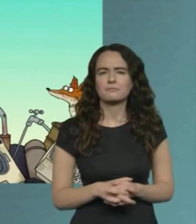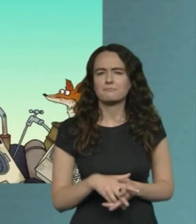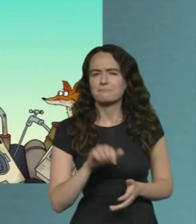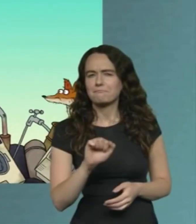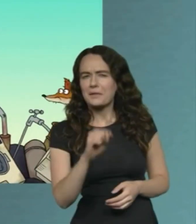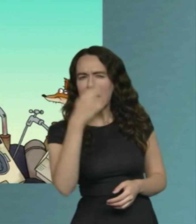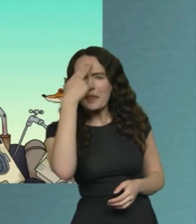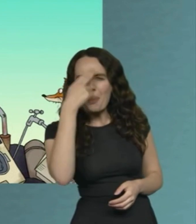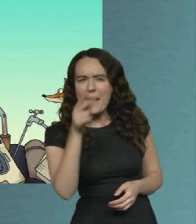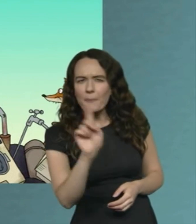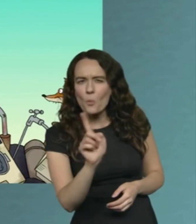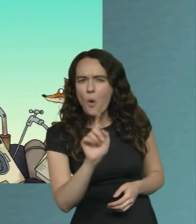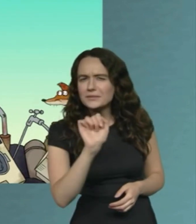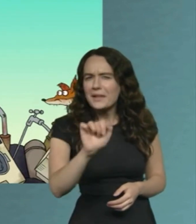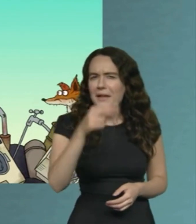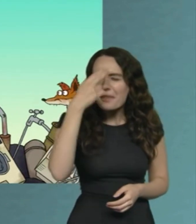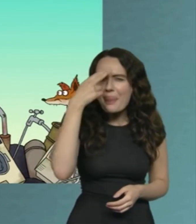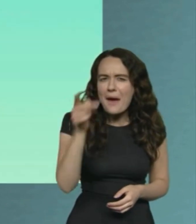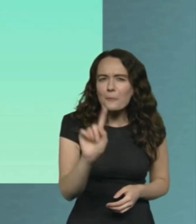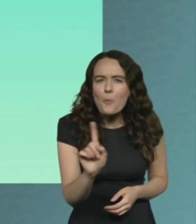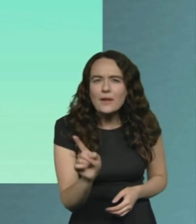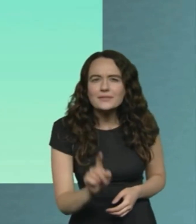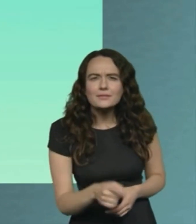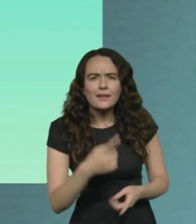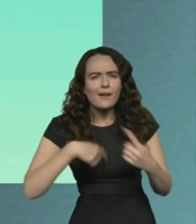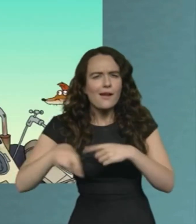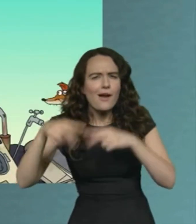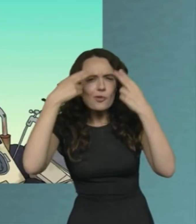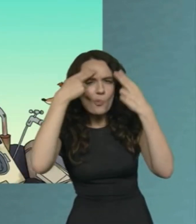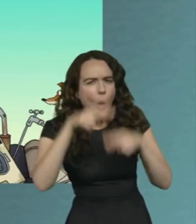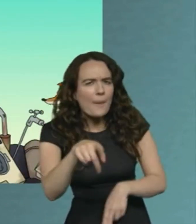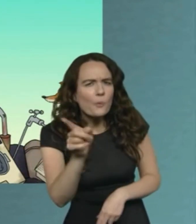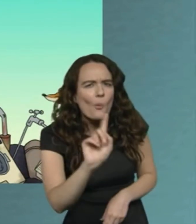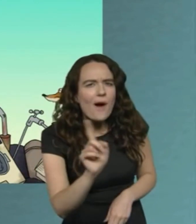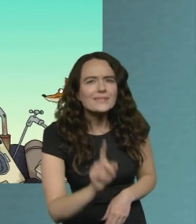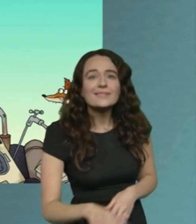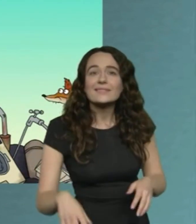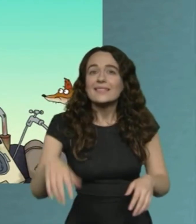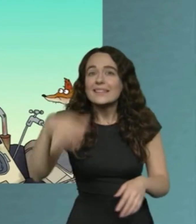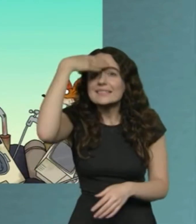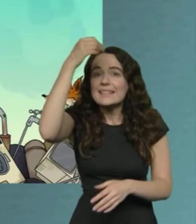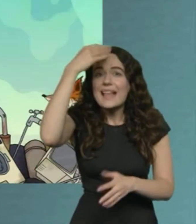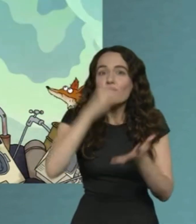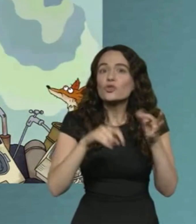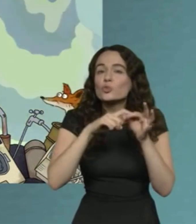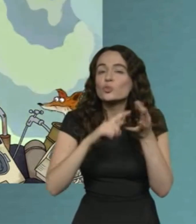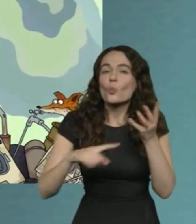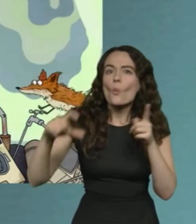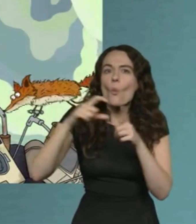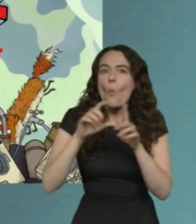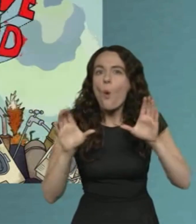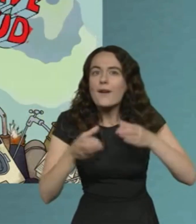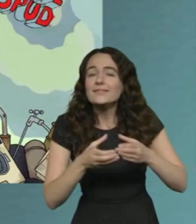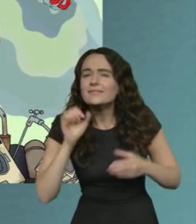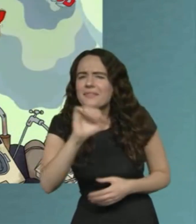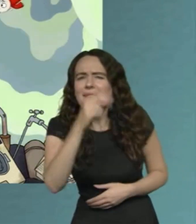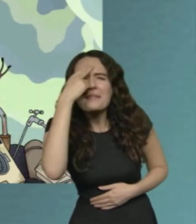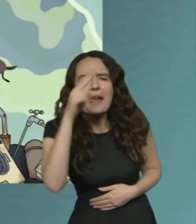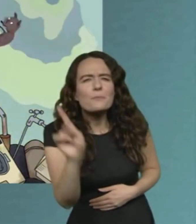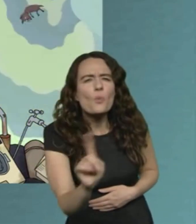name? What's his name? What do they call him? CITV! What's his name?